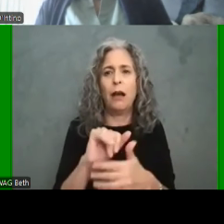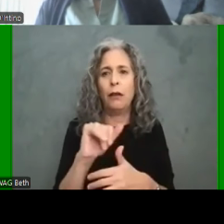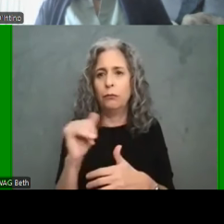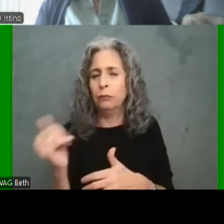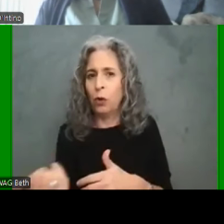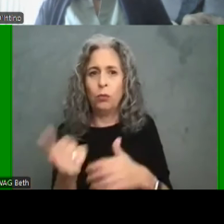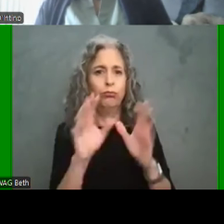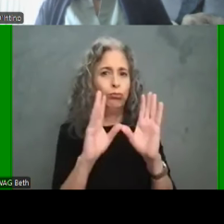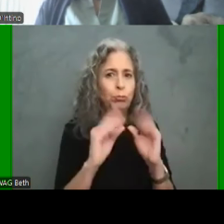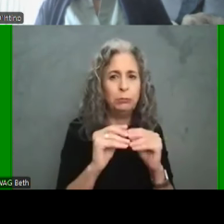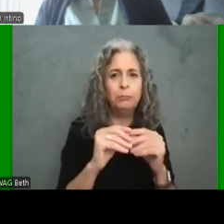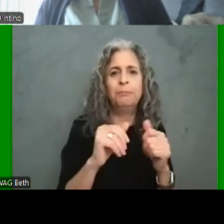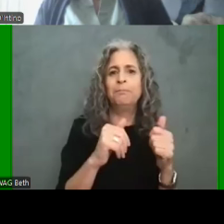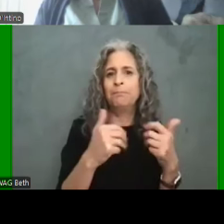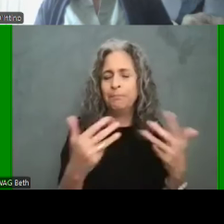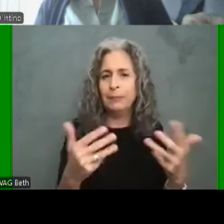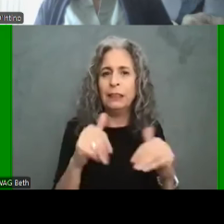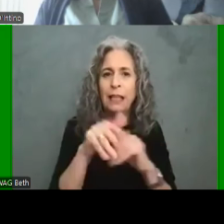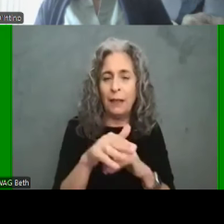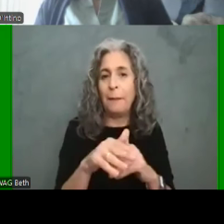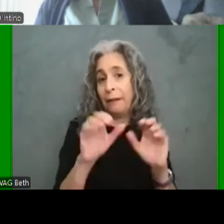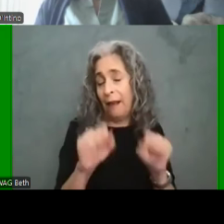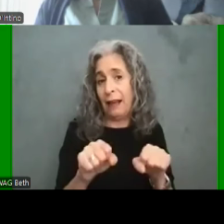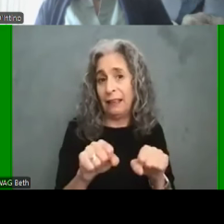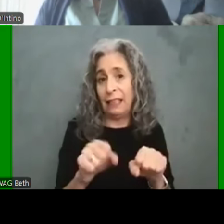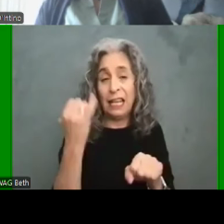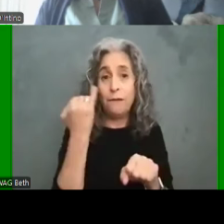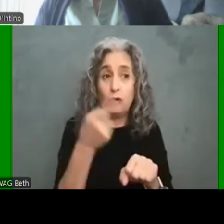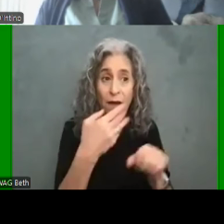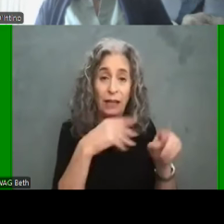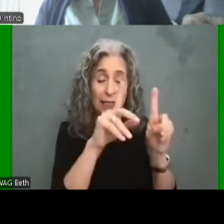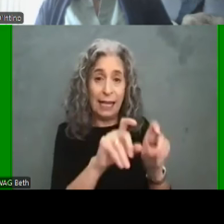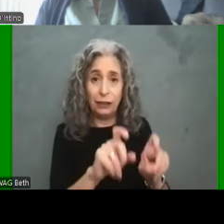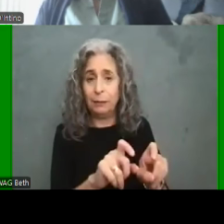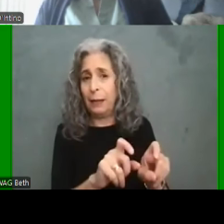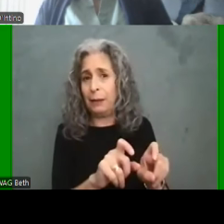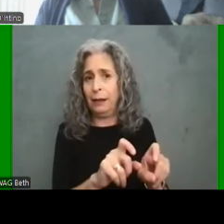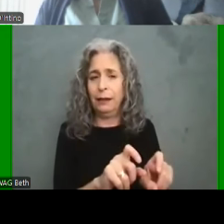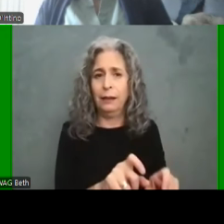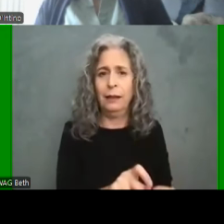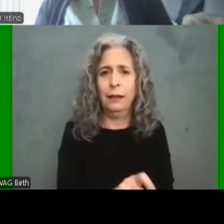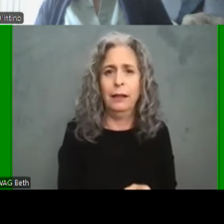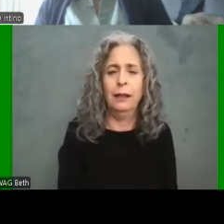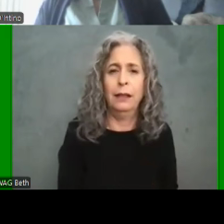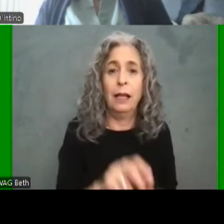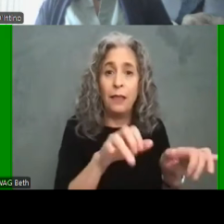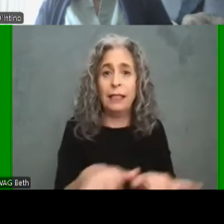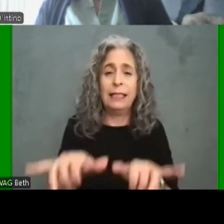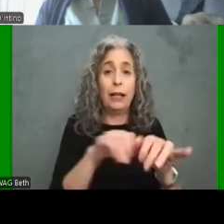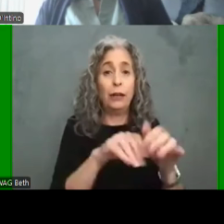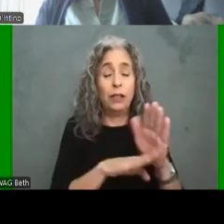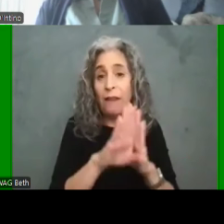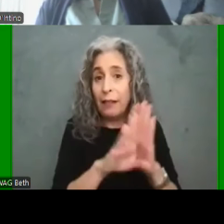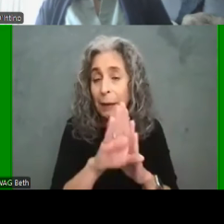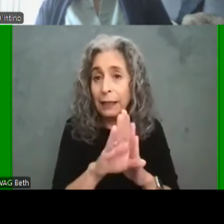and to any of, if you have a tester that could help in standards development,